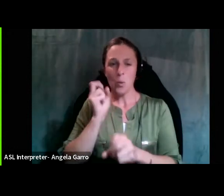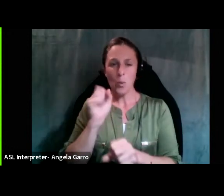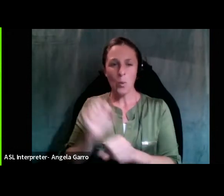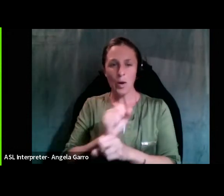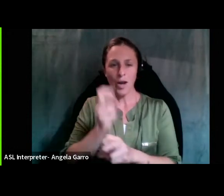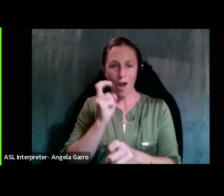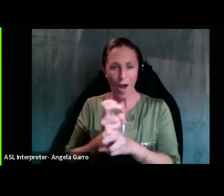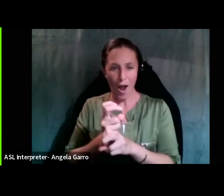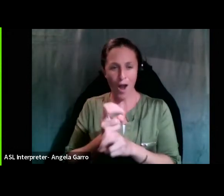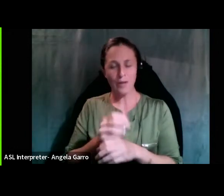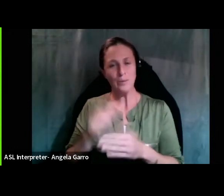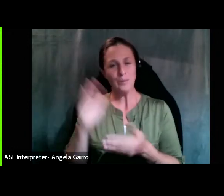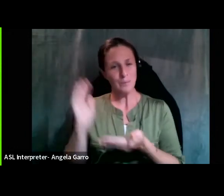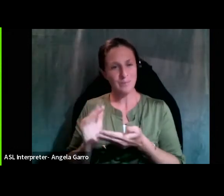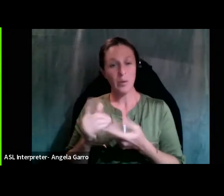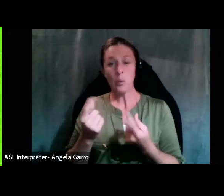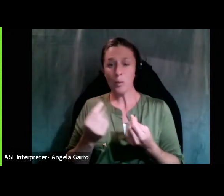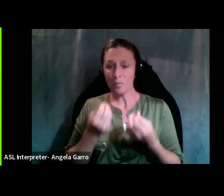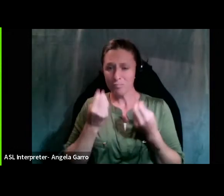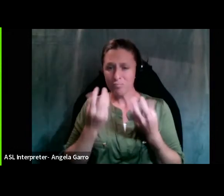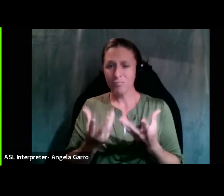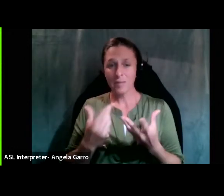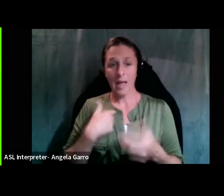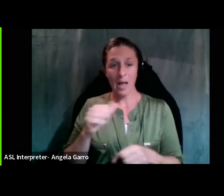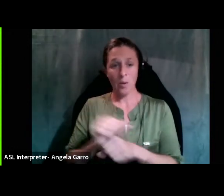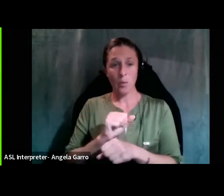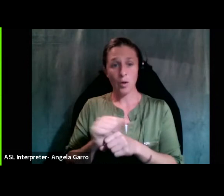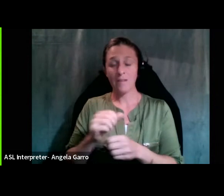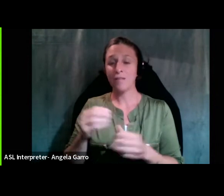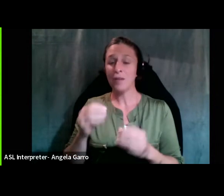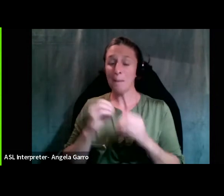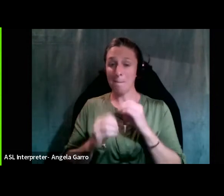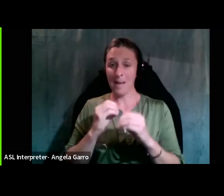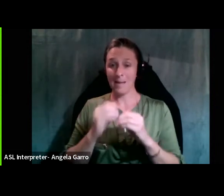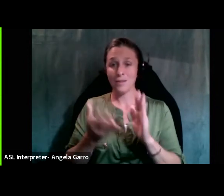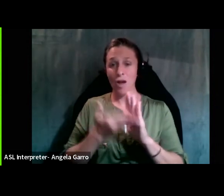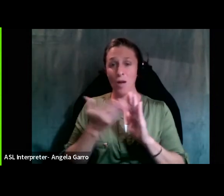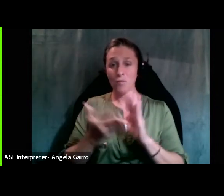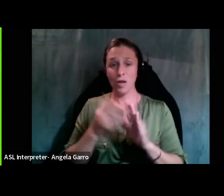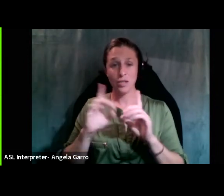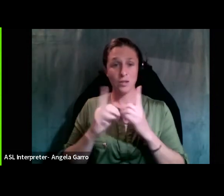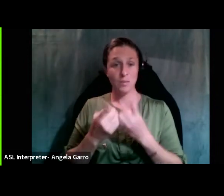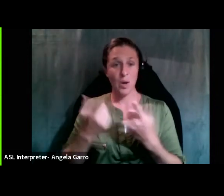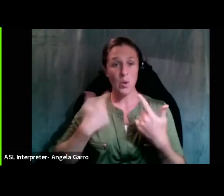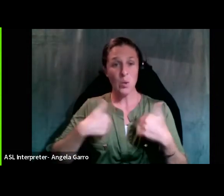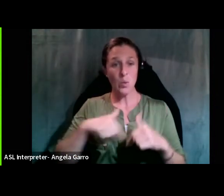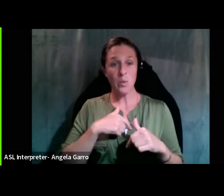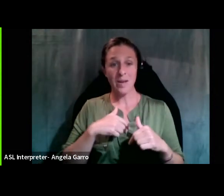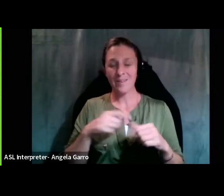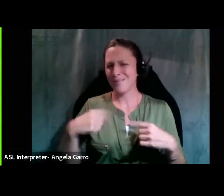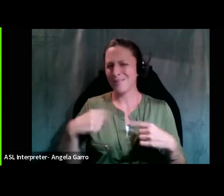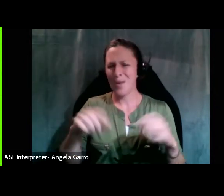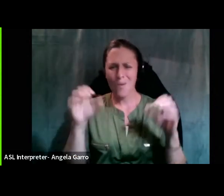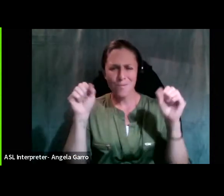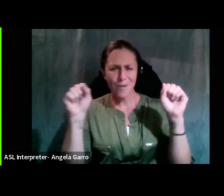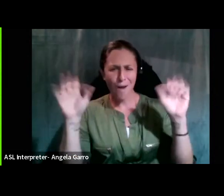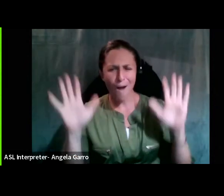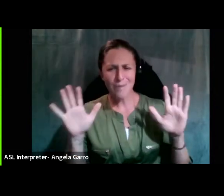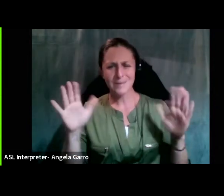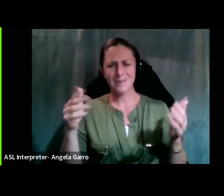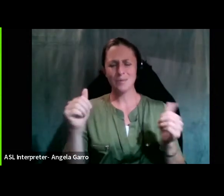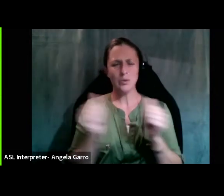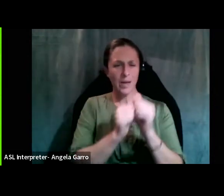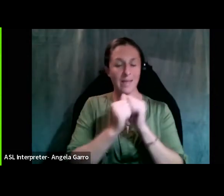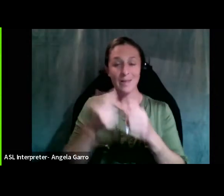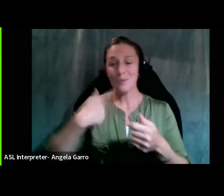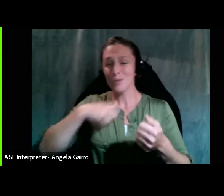like is that I work for maintenance and operations department, and we're so awesome together. We support each